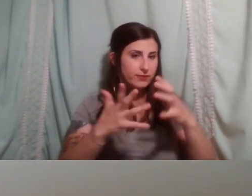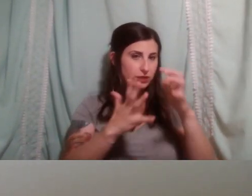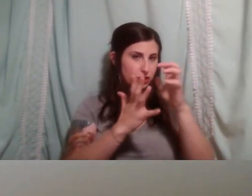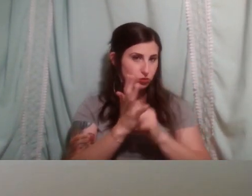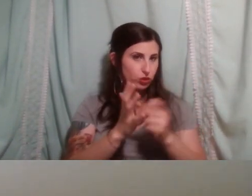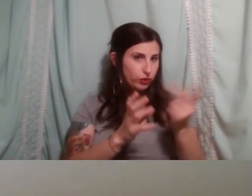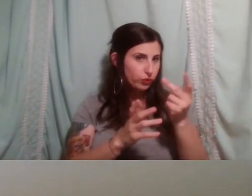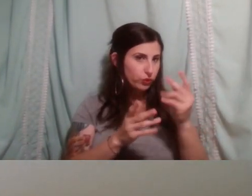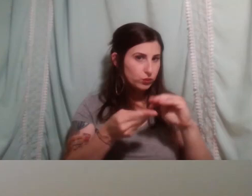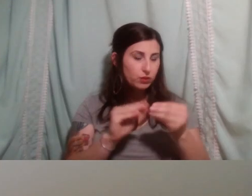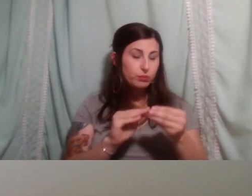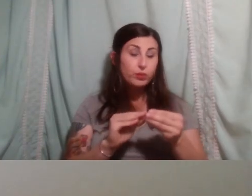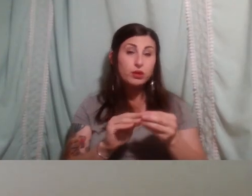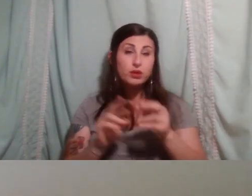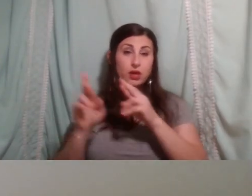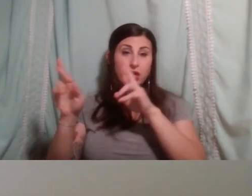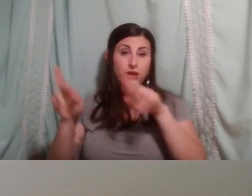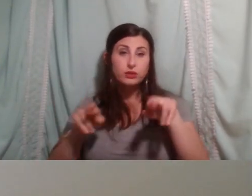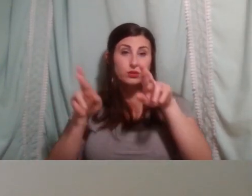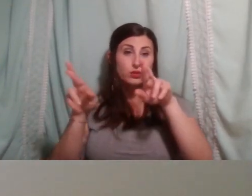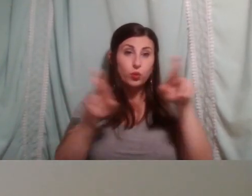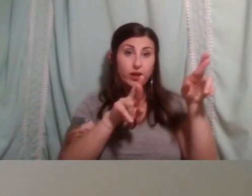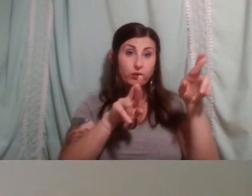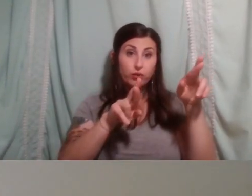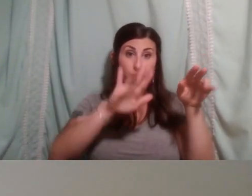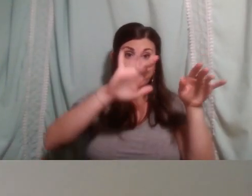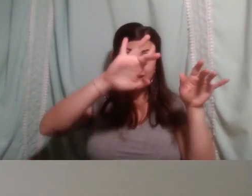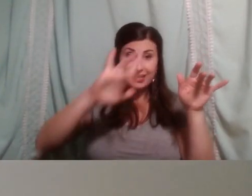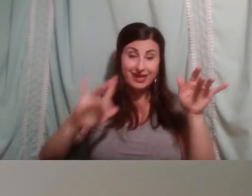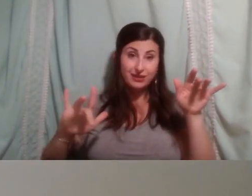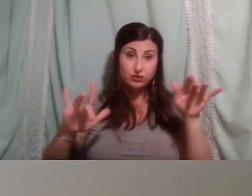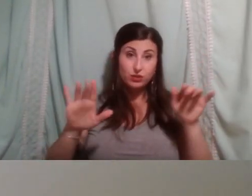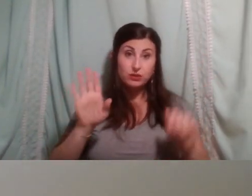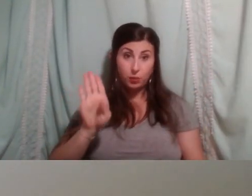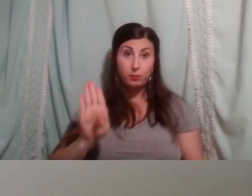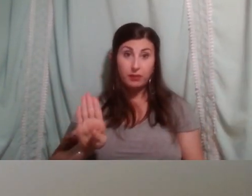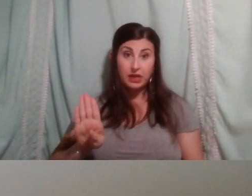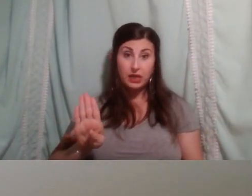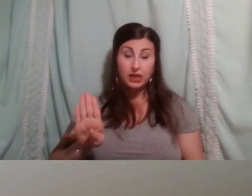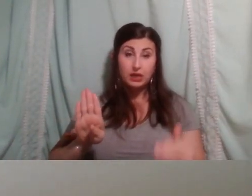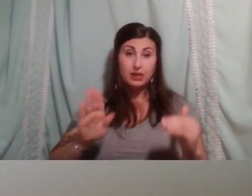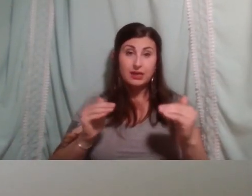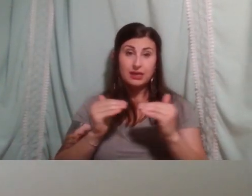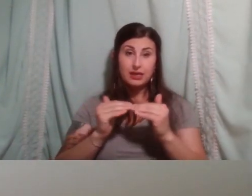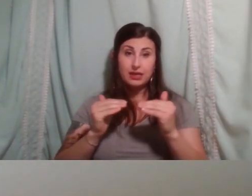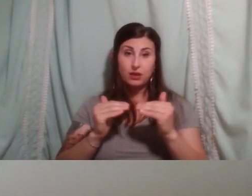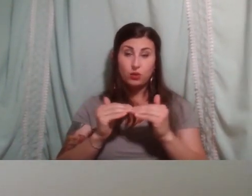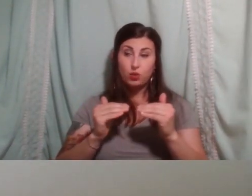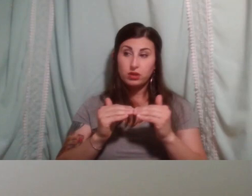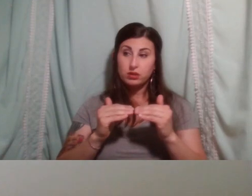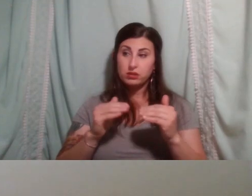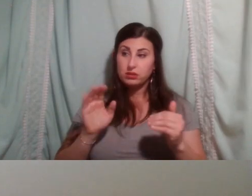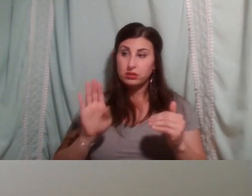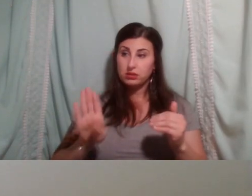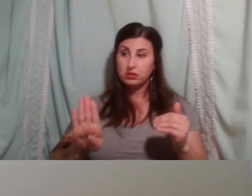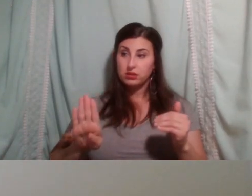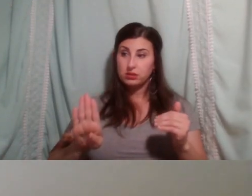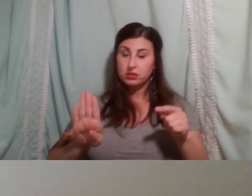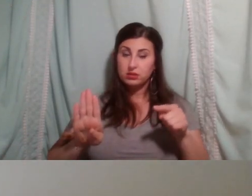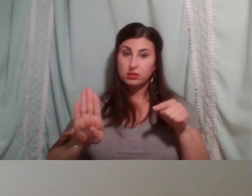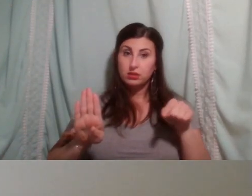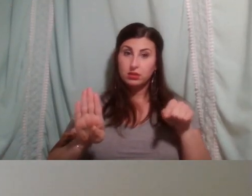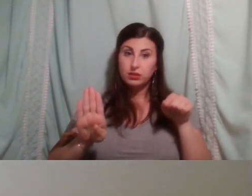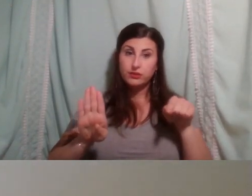b's. I square root both sides because that cancels that. The square root is the inverse of a square,